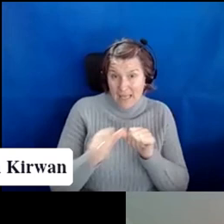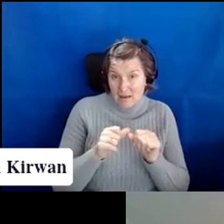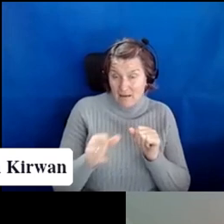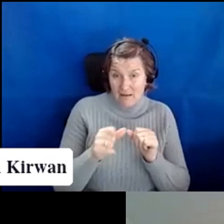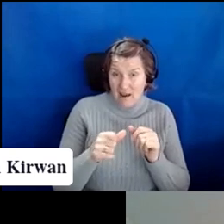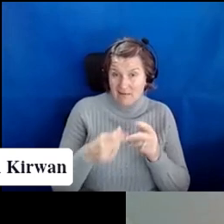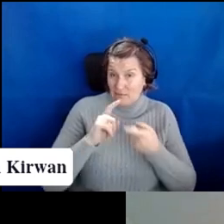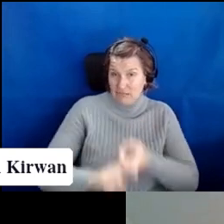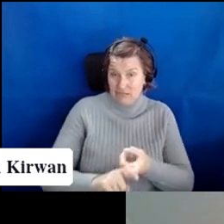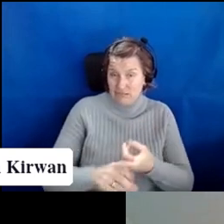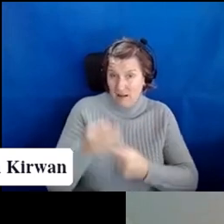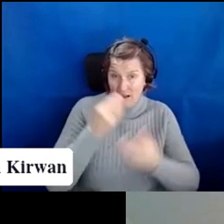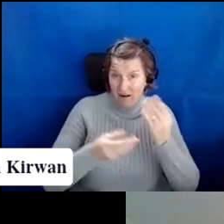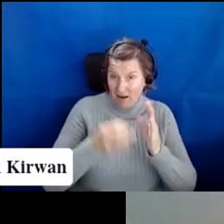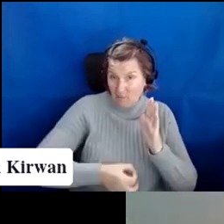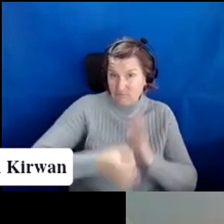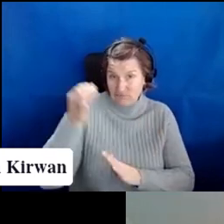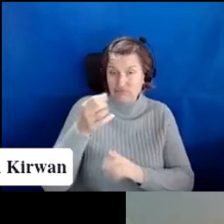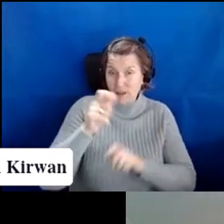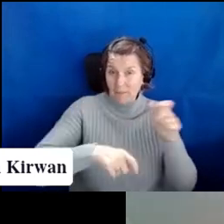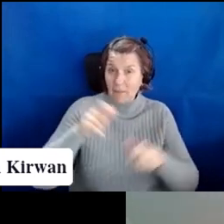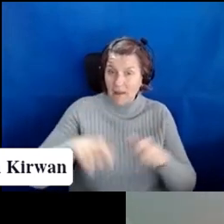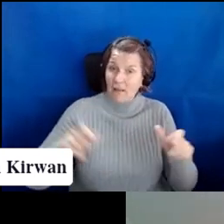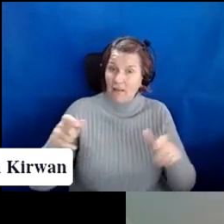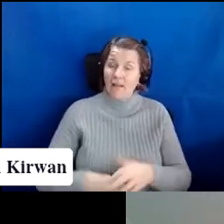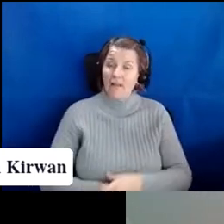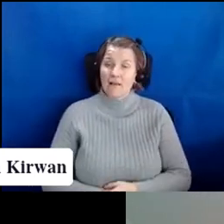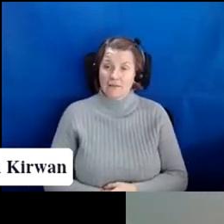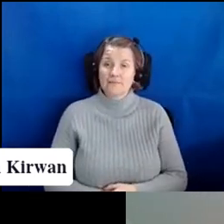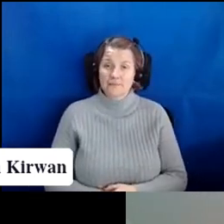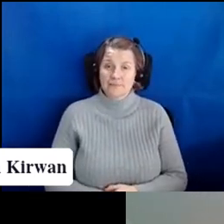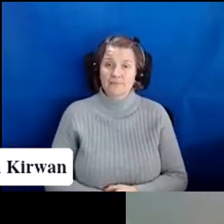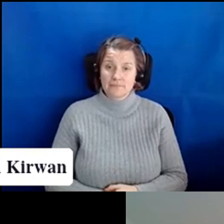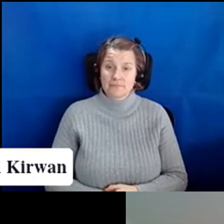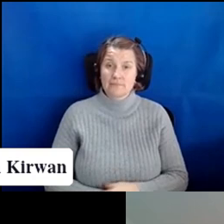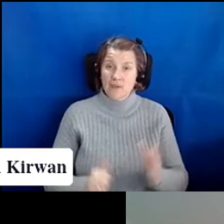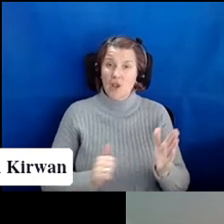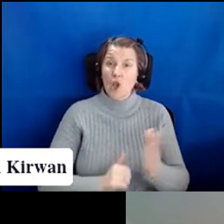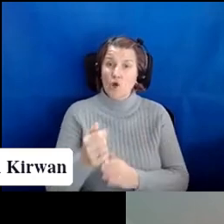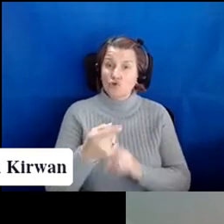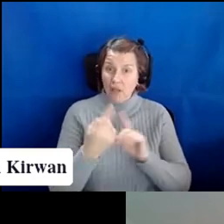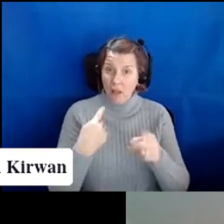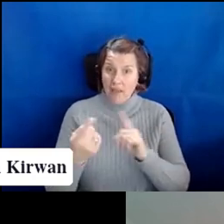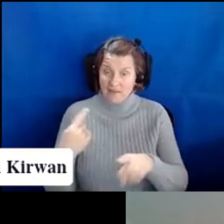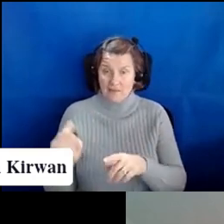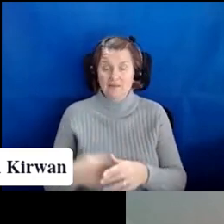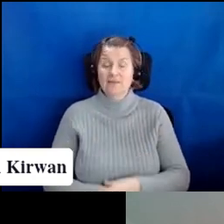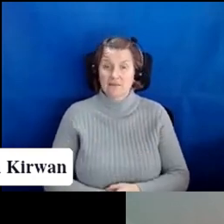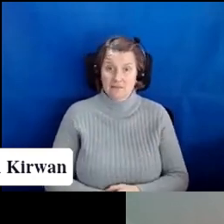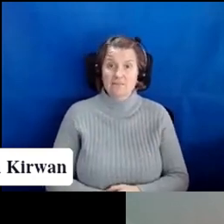and progressing the people in the right way. Thank you. A cultural commons certainly sounds that we need